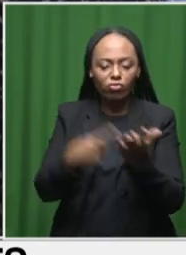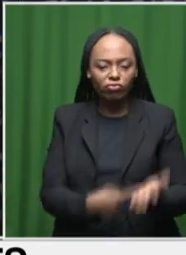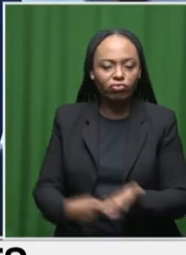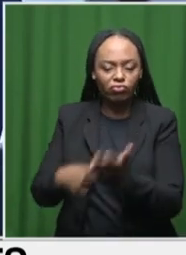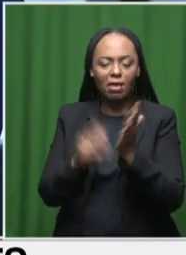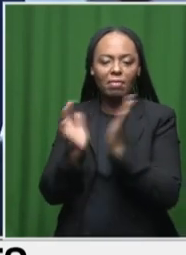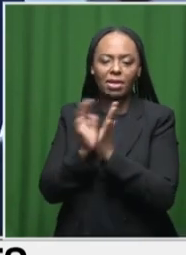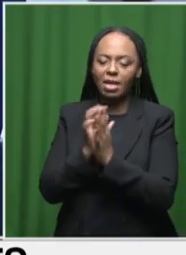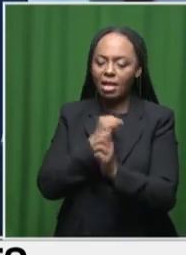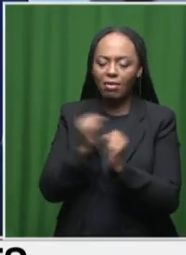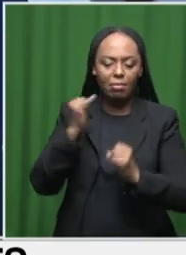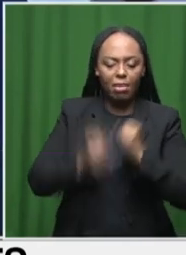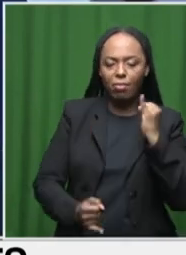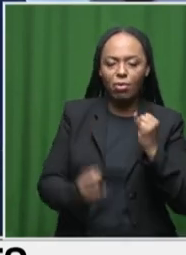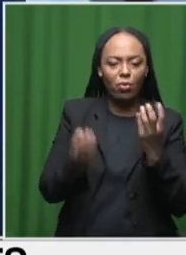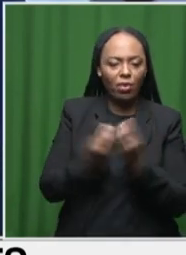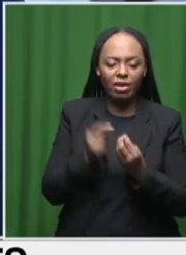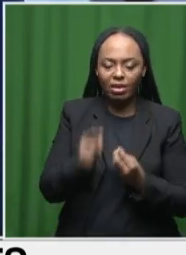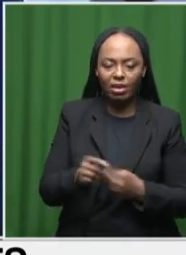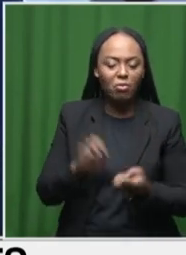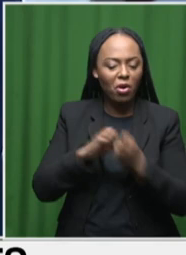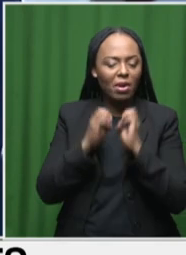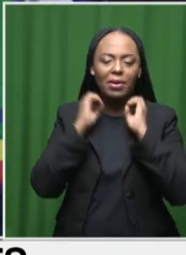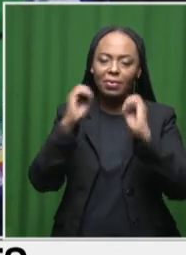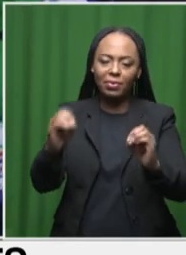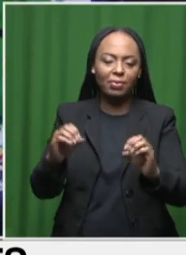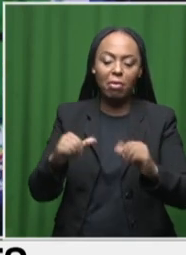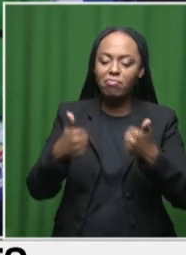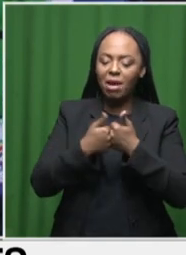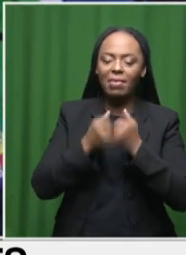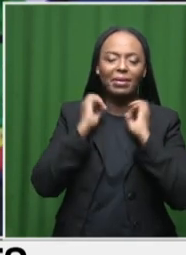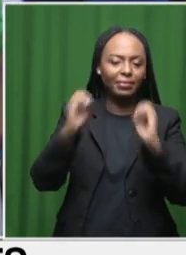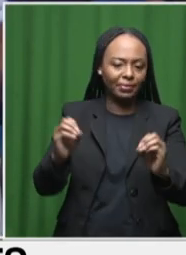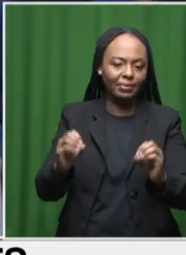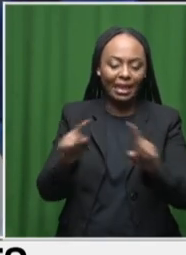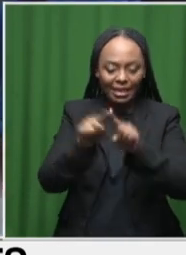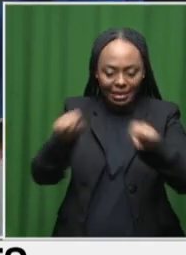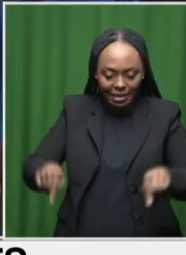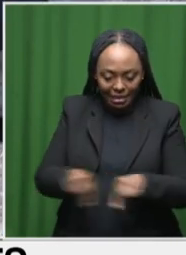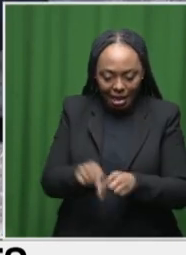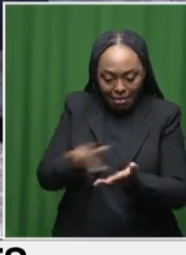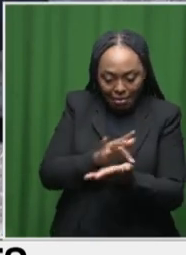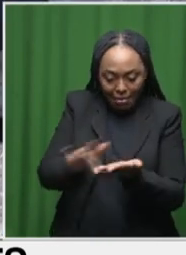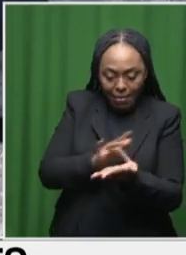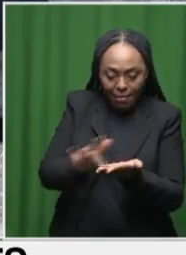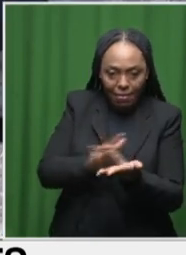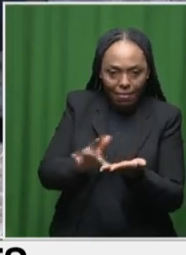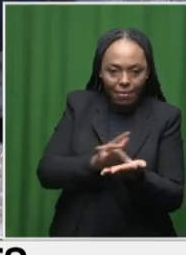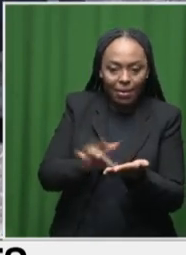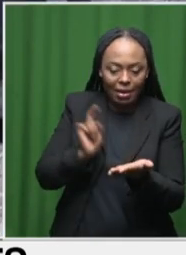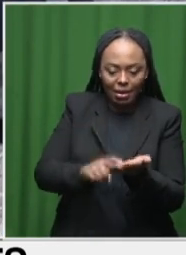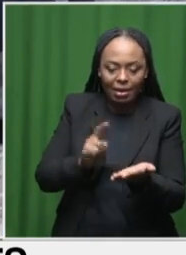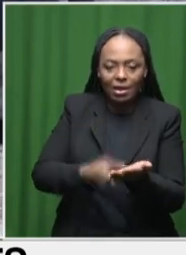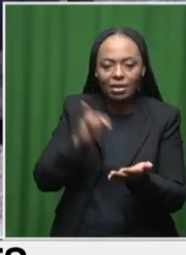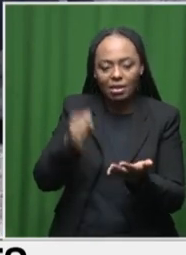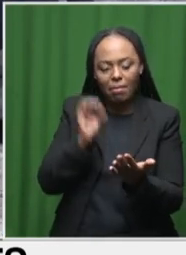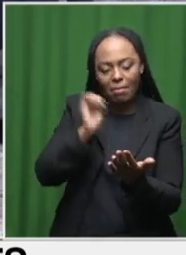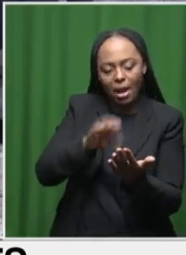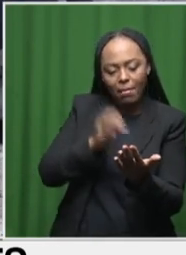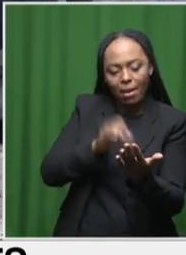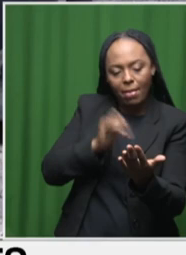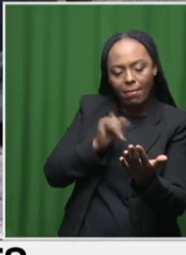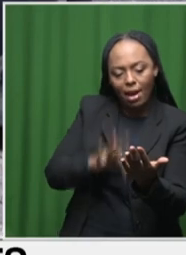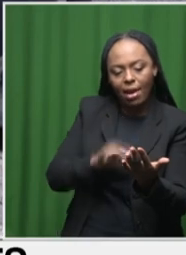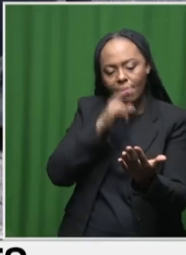never had one problem with it. We've never had a glitch. It is a marvelous system in the sense that you must fill out your ballot paper correctly